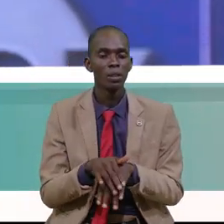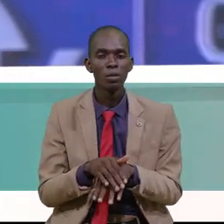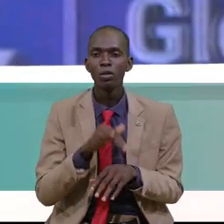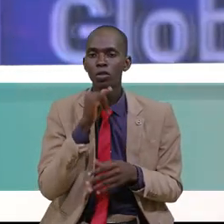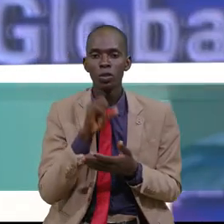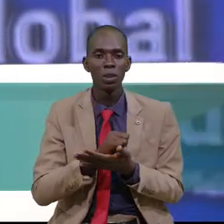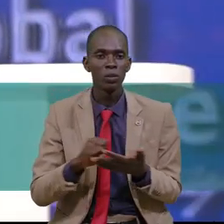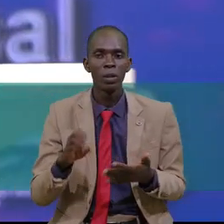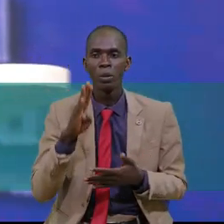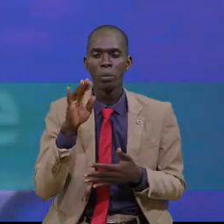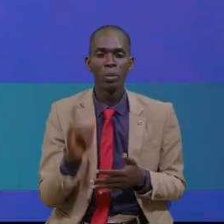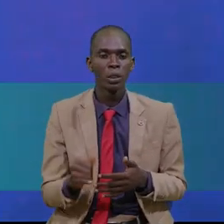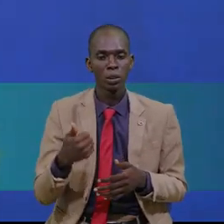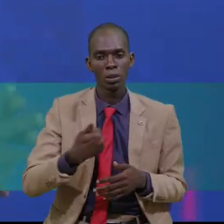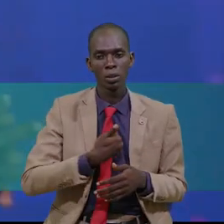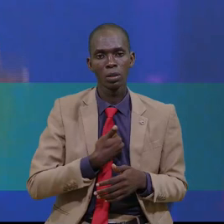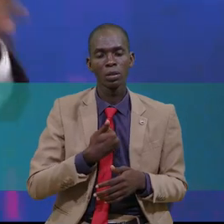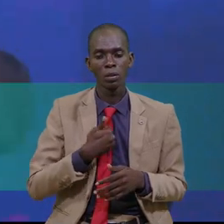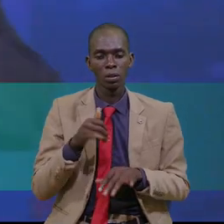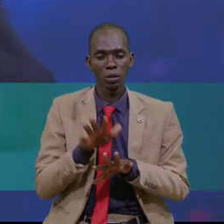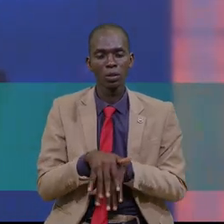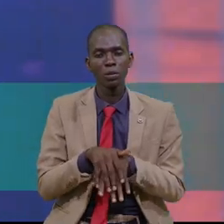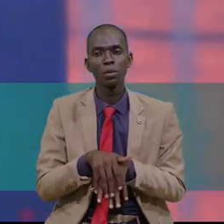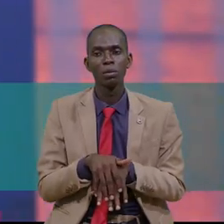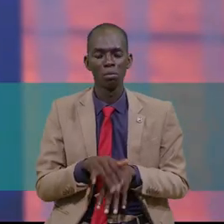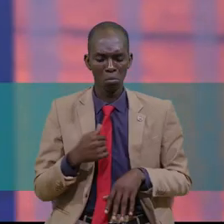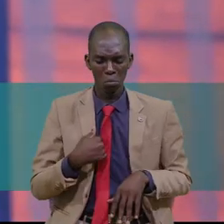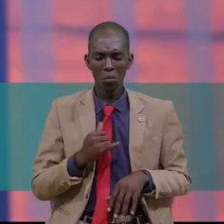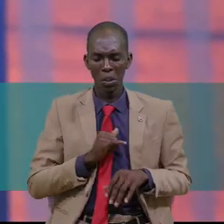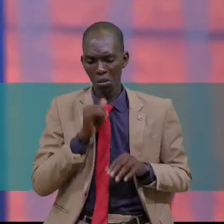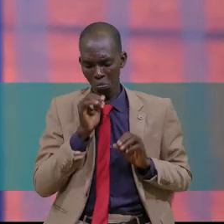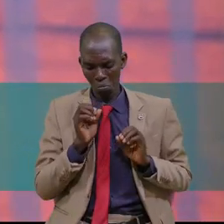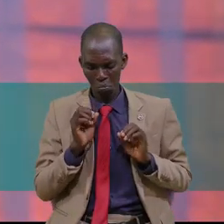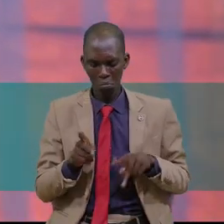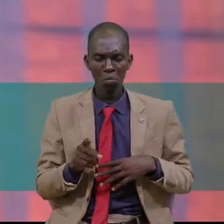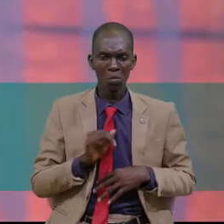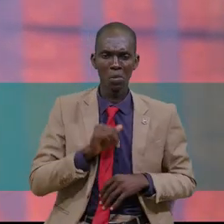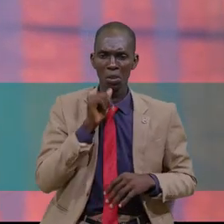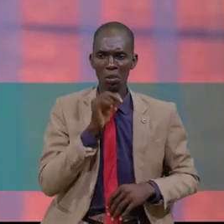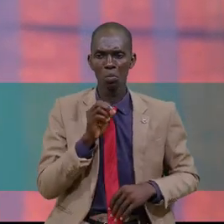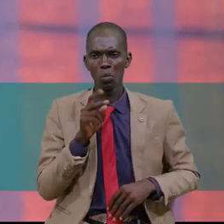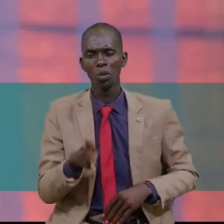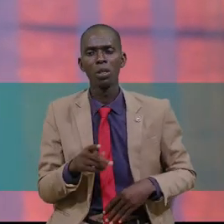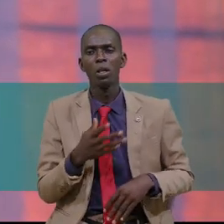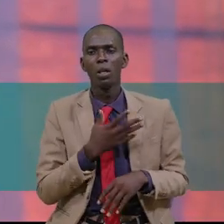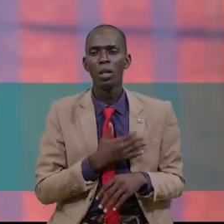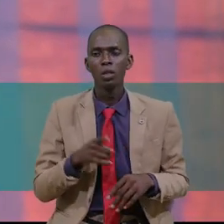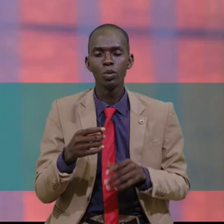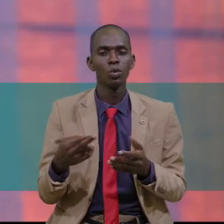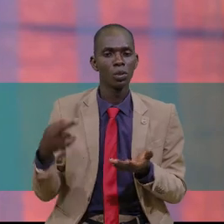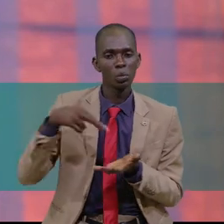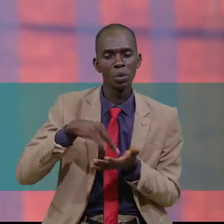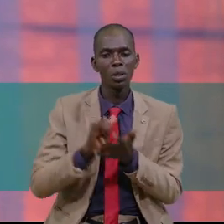by self-deception. I'm okay, I'm okay, I'm okay. And then you repeat it so many times. That one